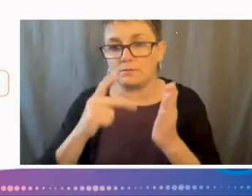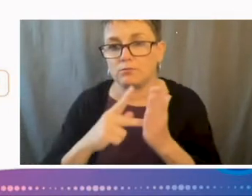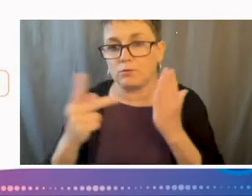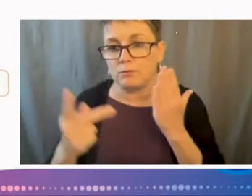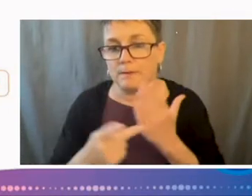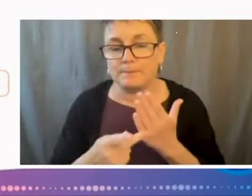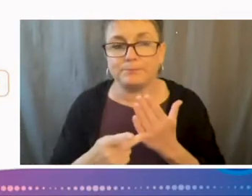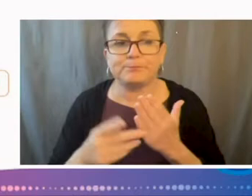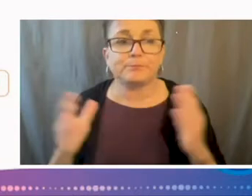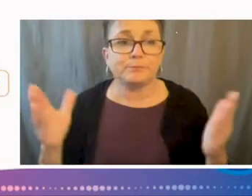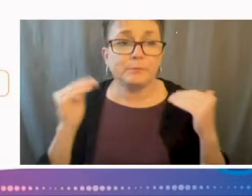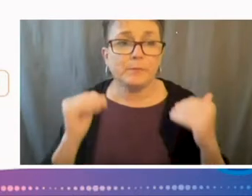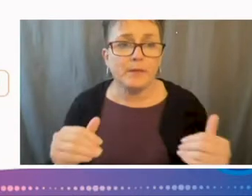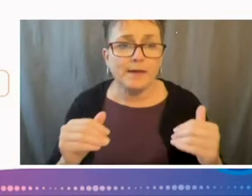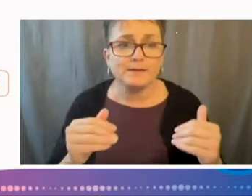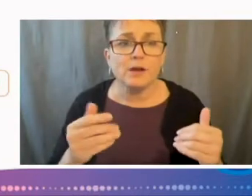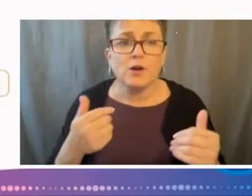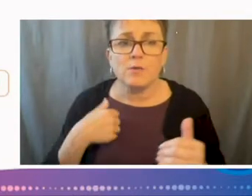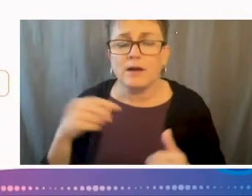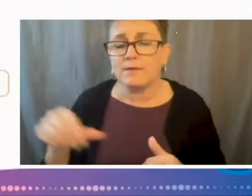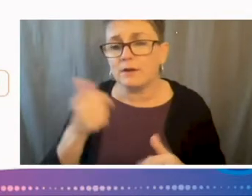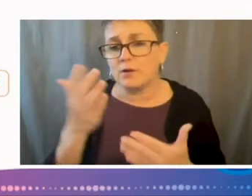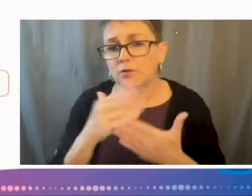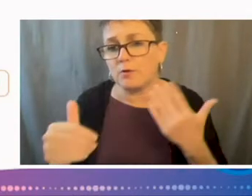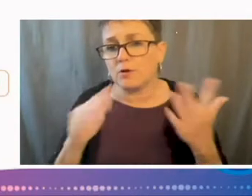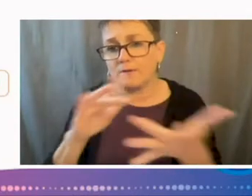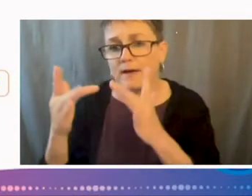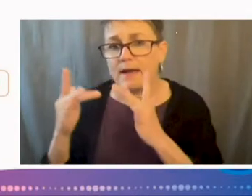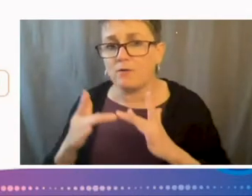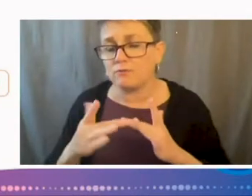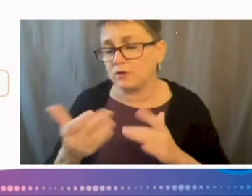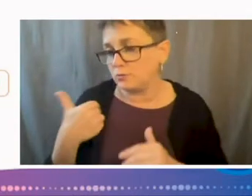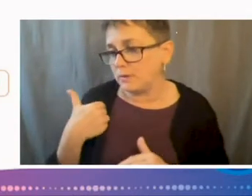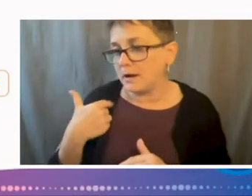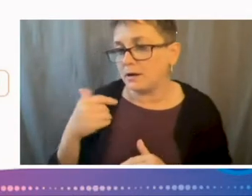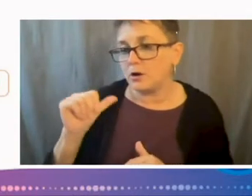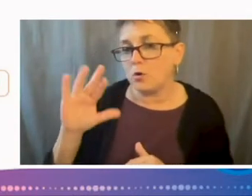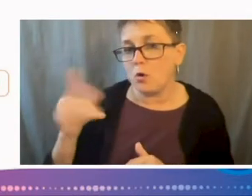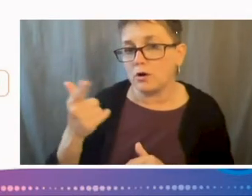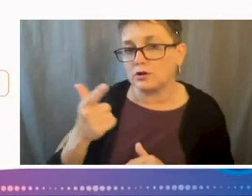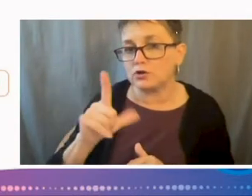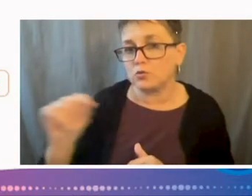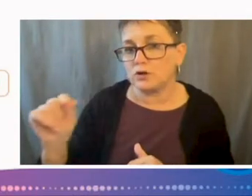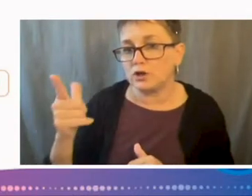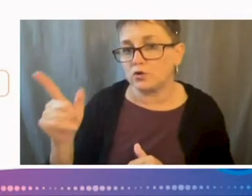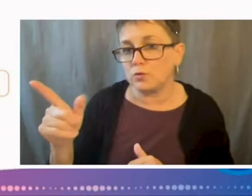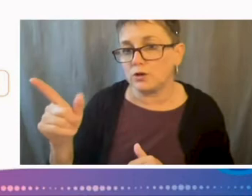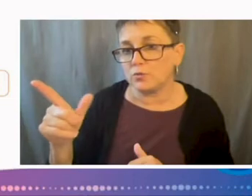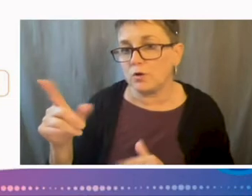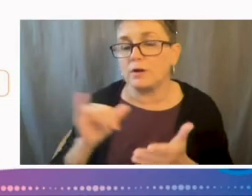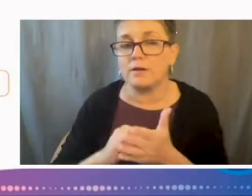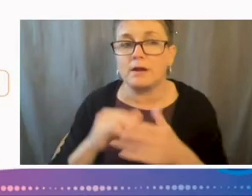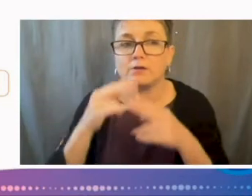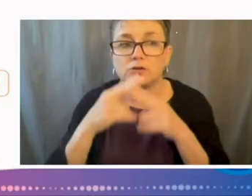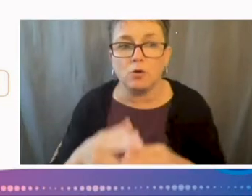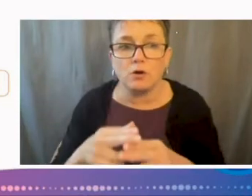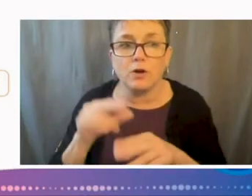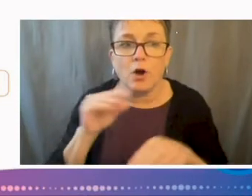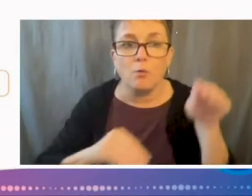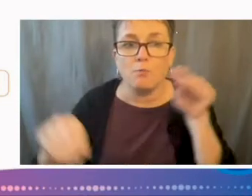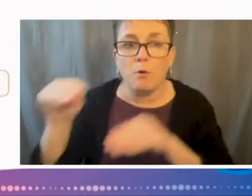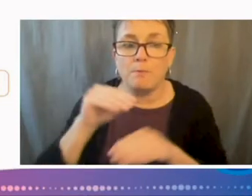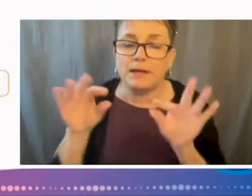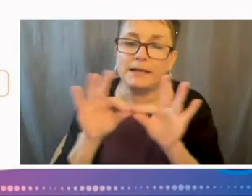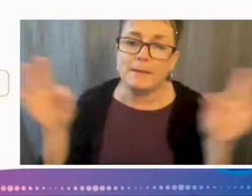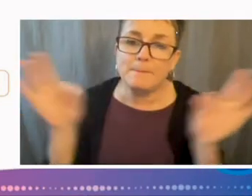Next, we launched another part of outreach in August 2021 titled Mobility Matters. It is a webinar